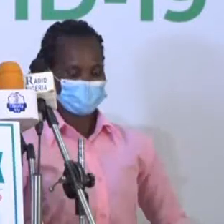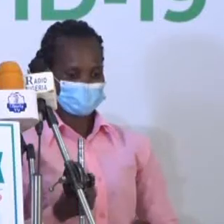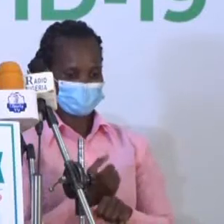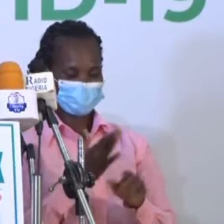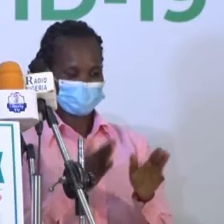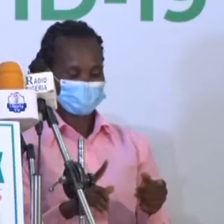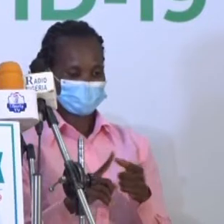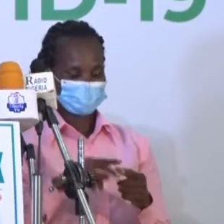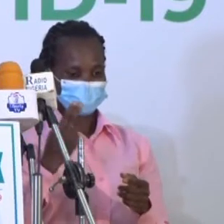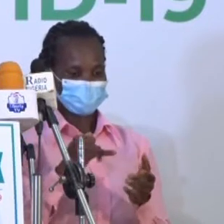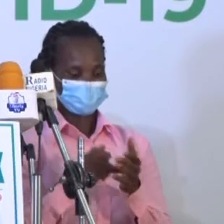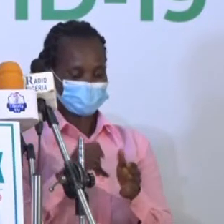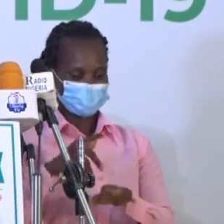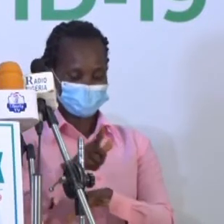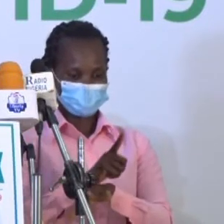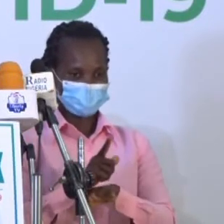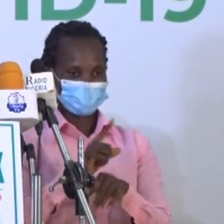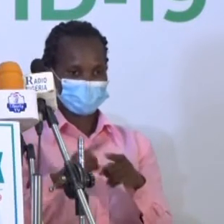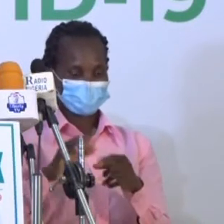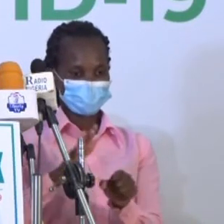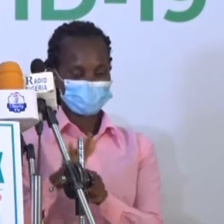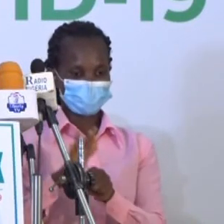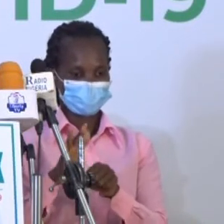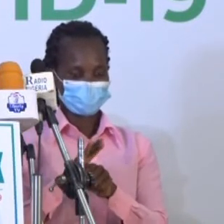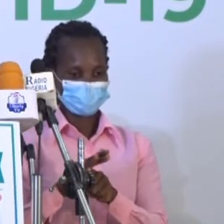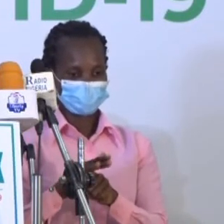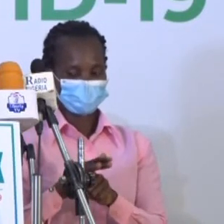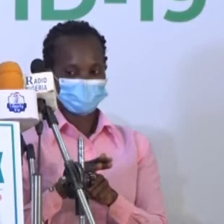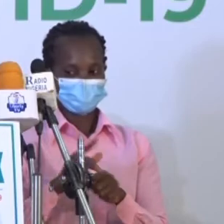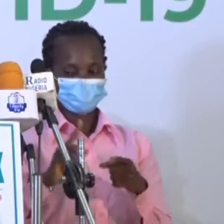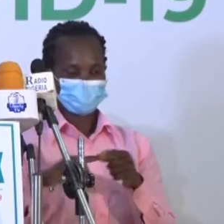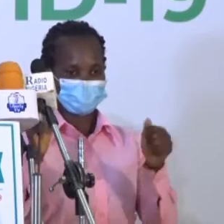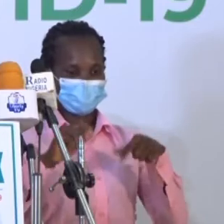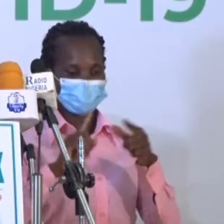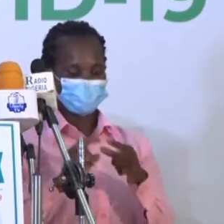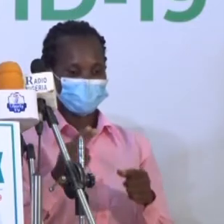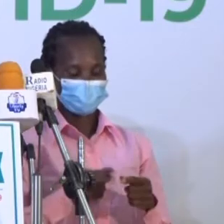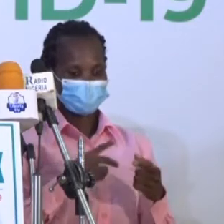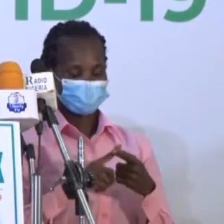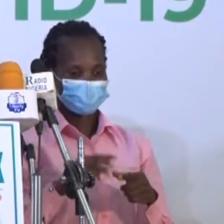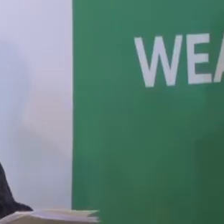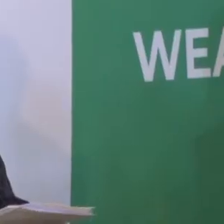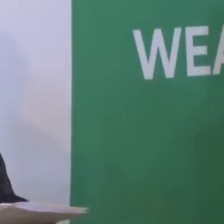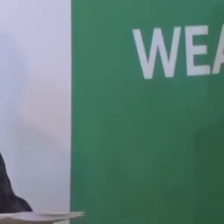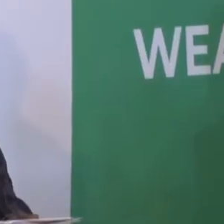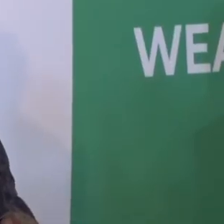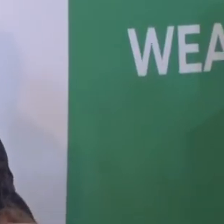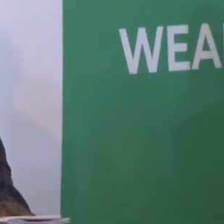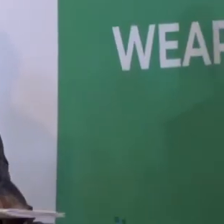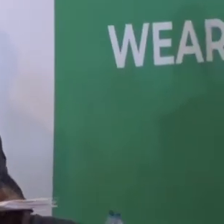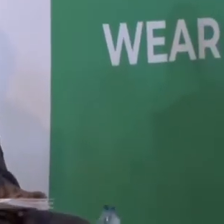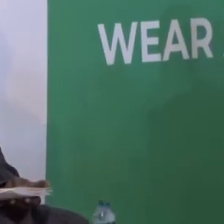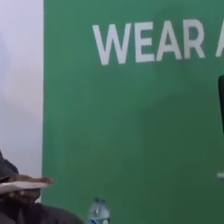The Nigeria Center for Disease Control, NCDC, says each state in the country now has molecular diagnostic capacity for